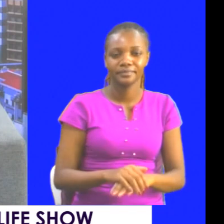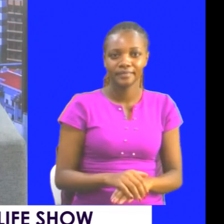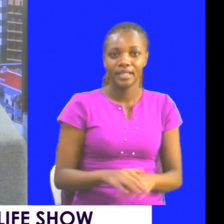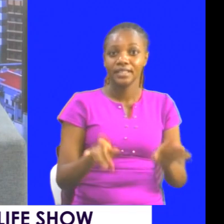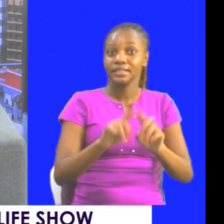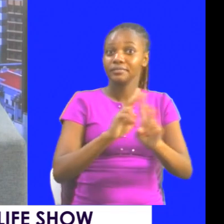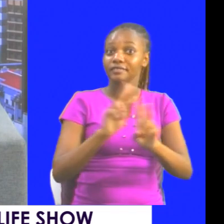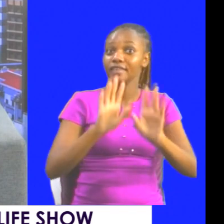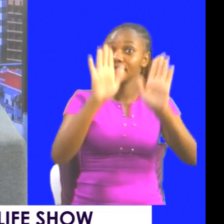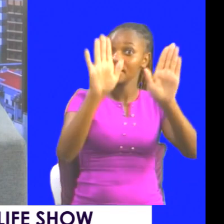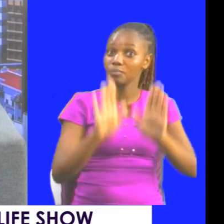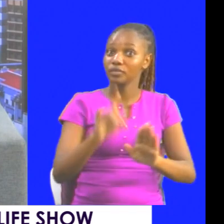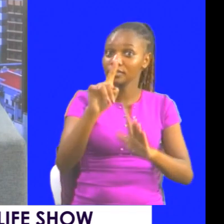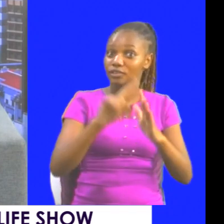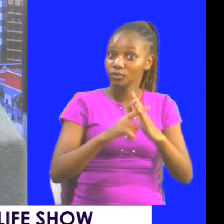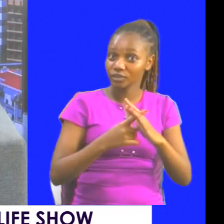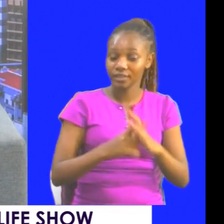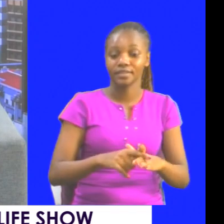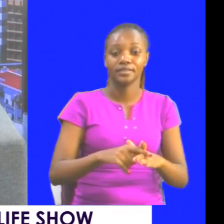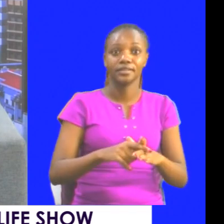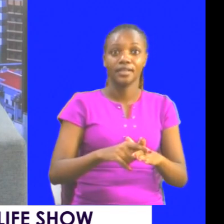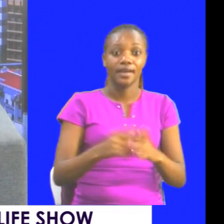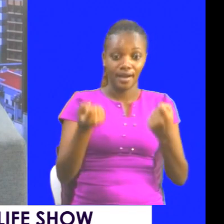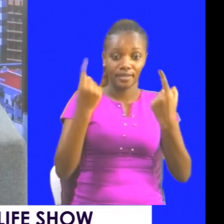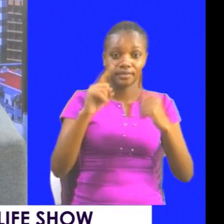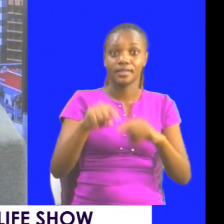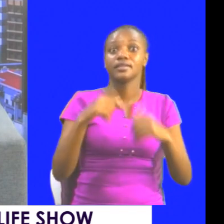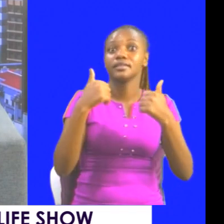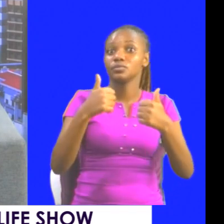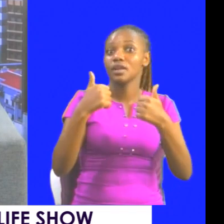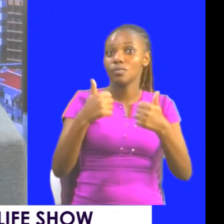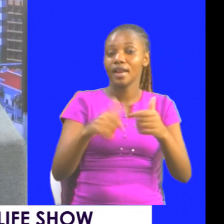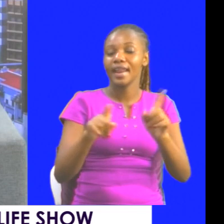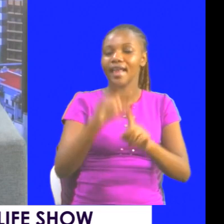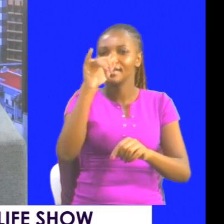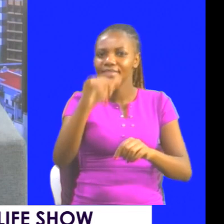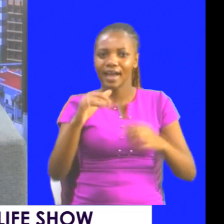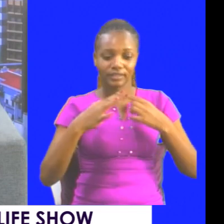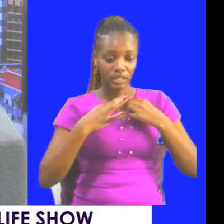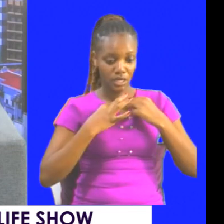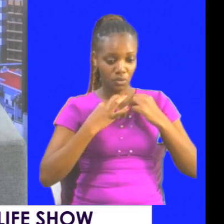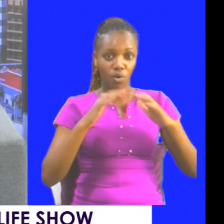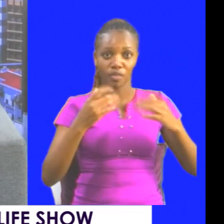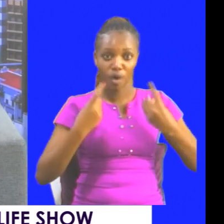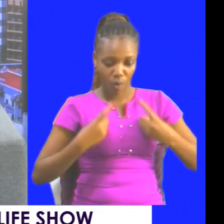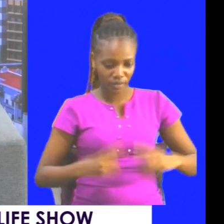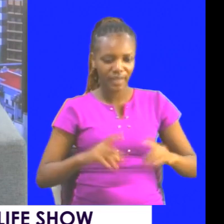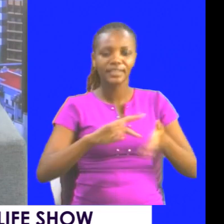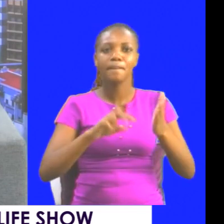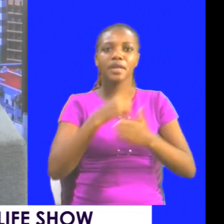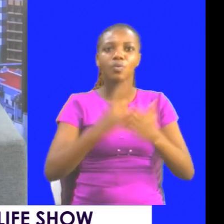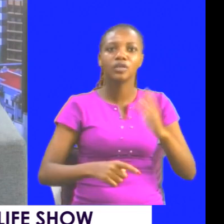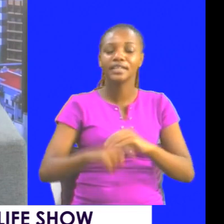for you to start taking this seriously. And that dressing demands that you pick up on